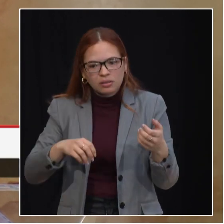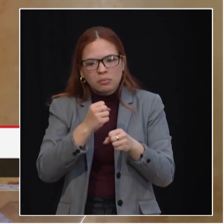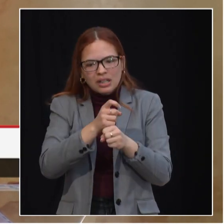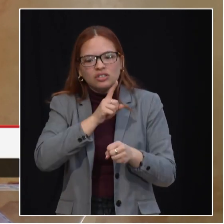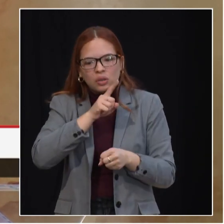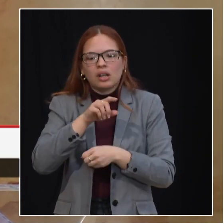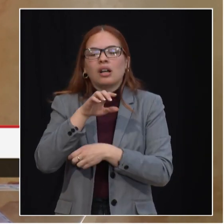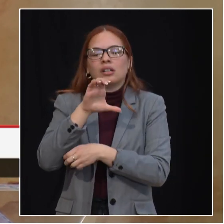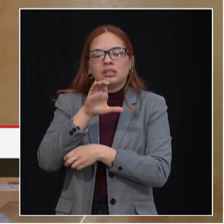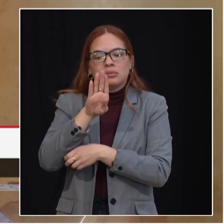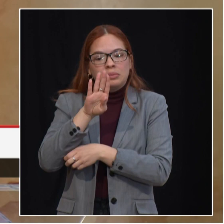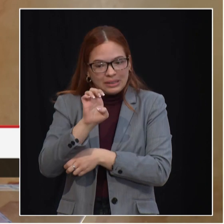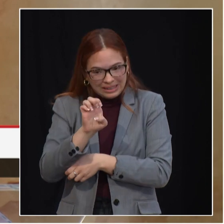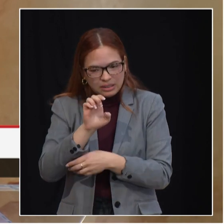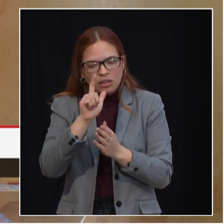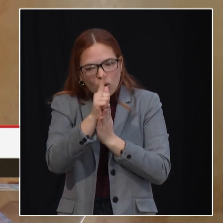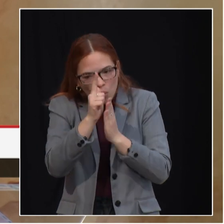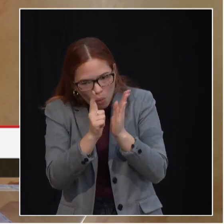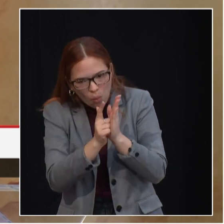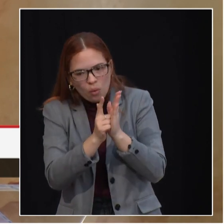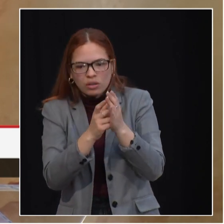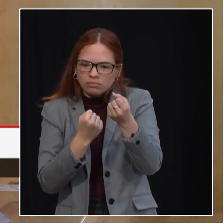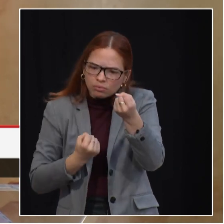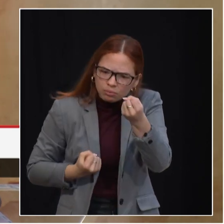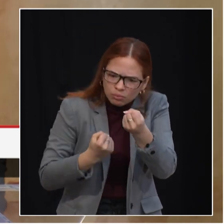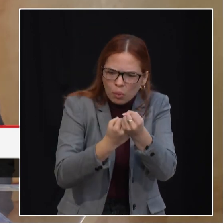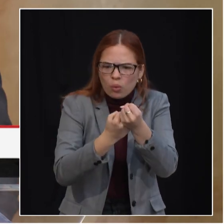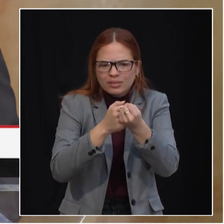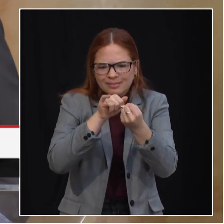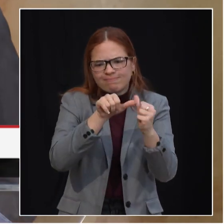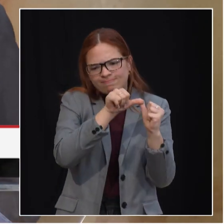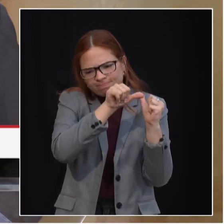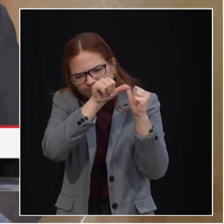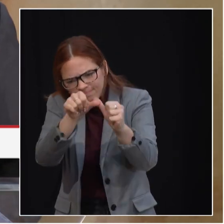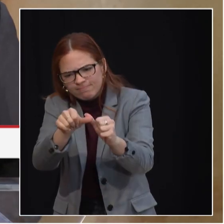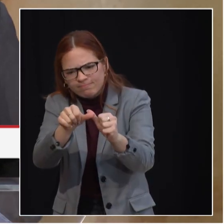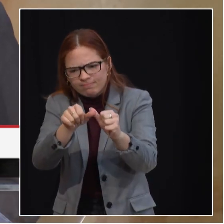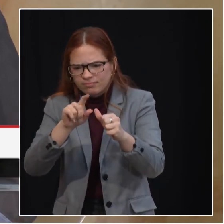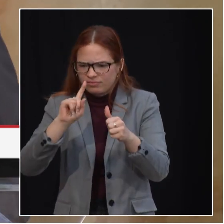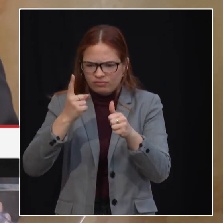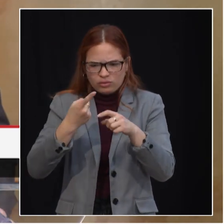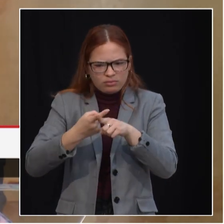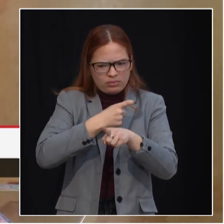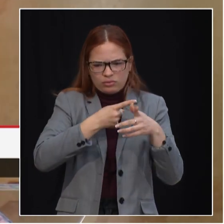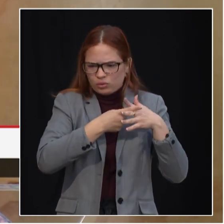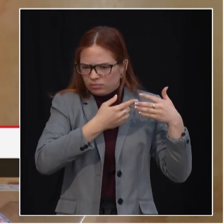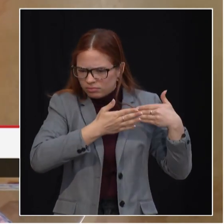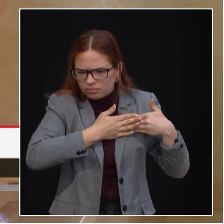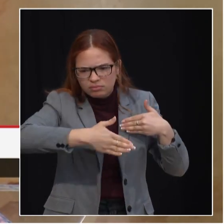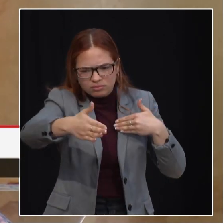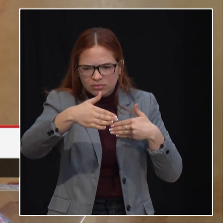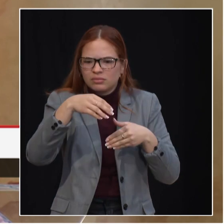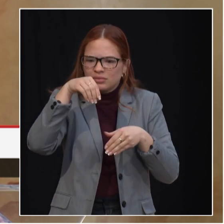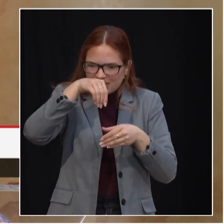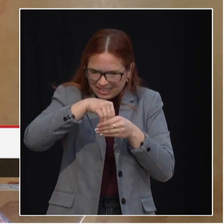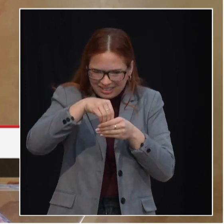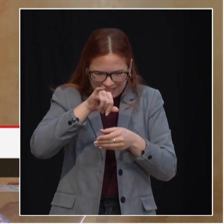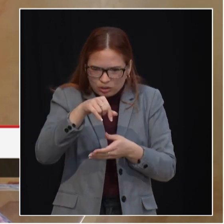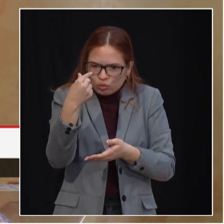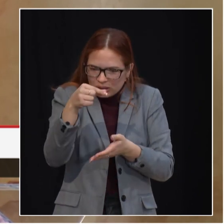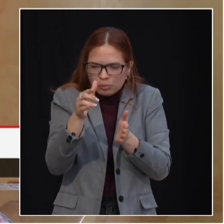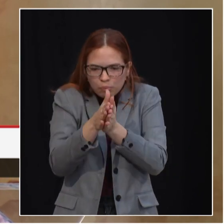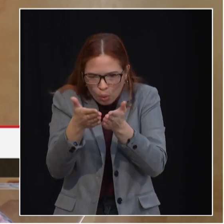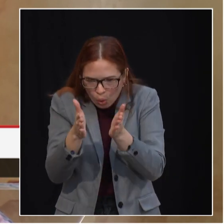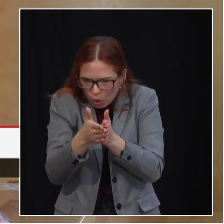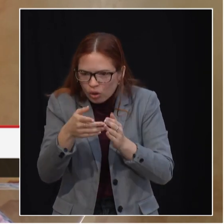inclusion laws are held up. Mayor Bowser is the first one to write it down in the Green Book. Mayor Bowser was the first one to